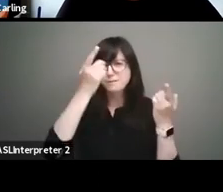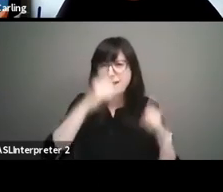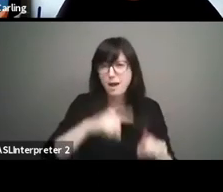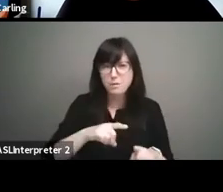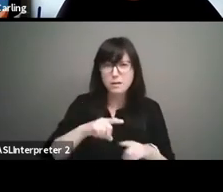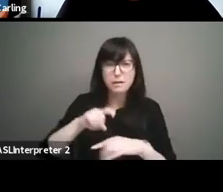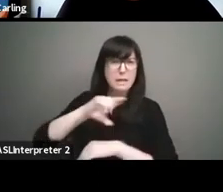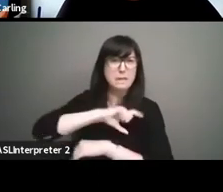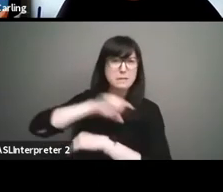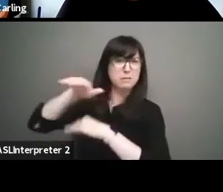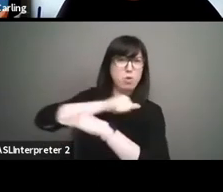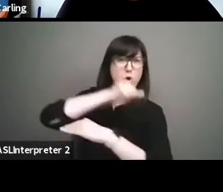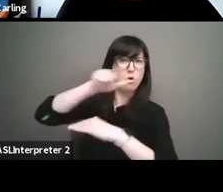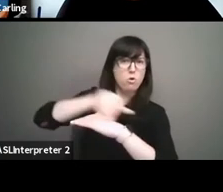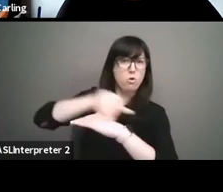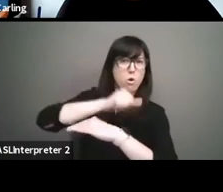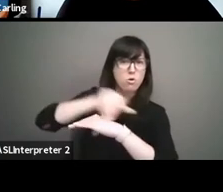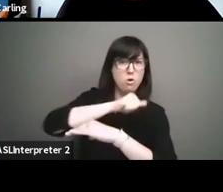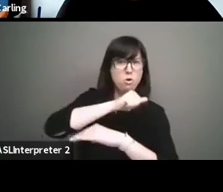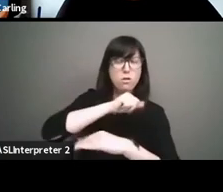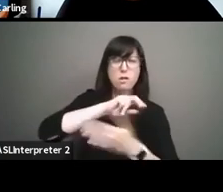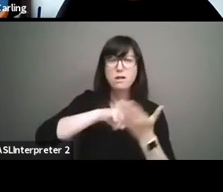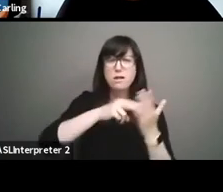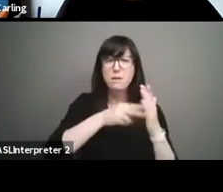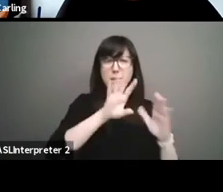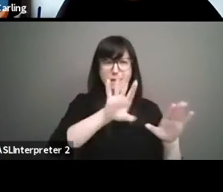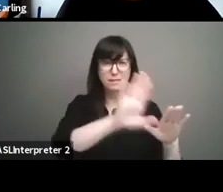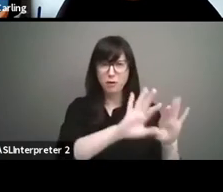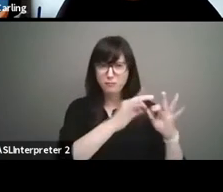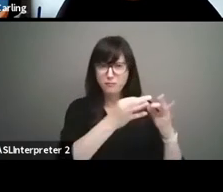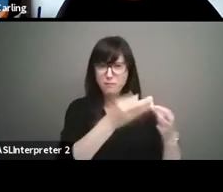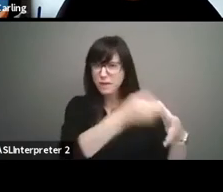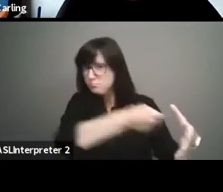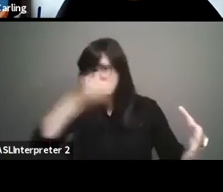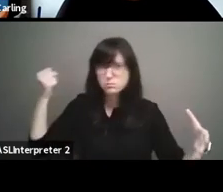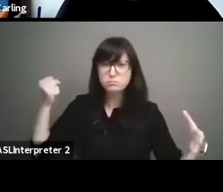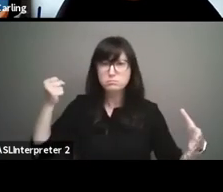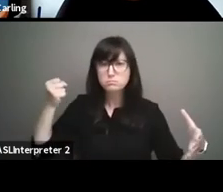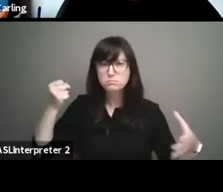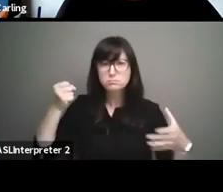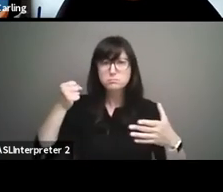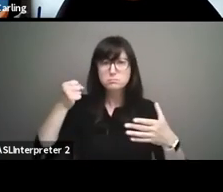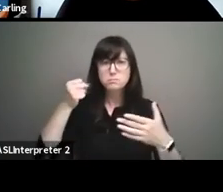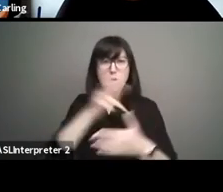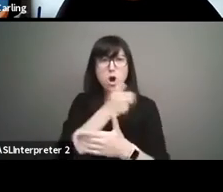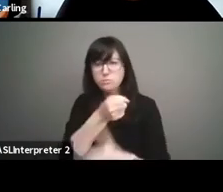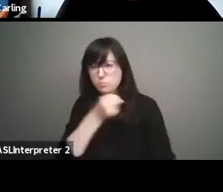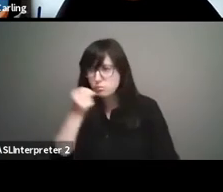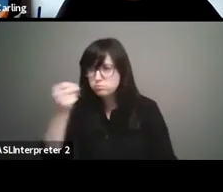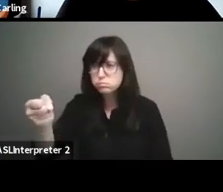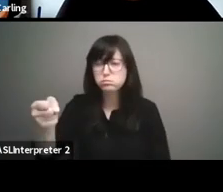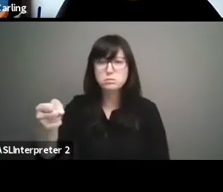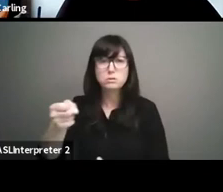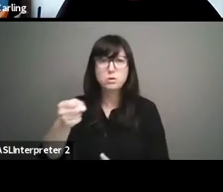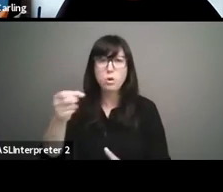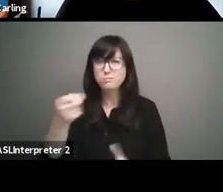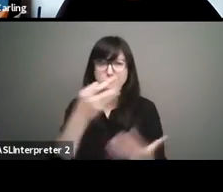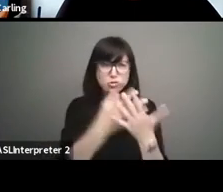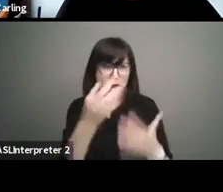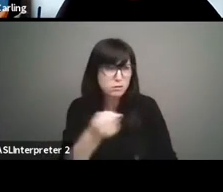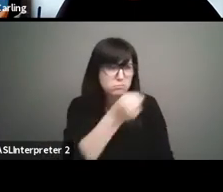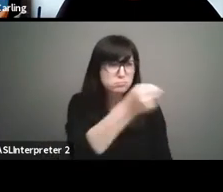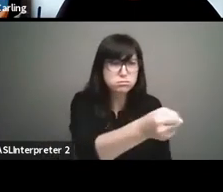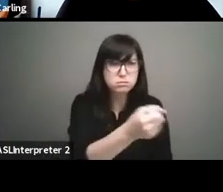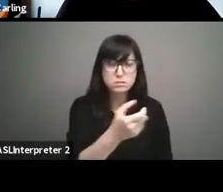people would be taken from their families, they'd be put into the hospital, or they'd be incarcerated. And how do you think that would